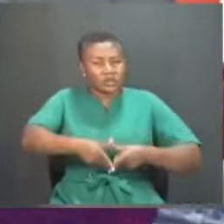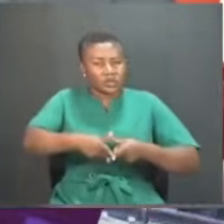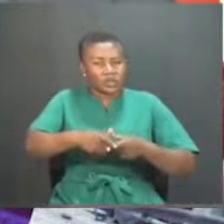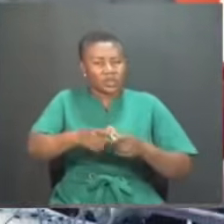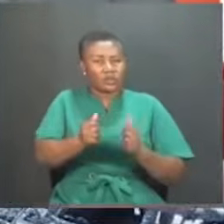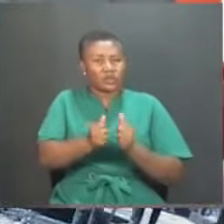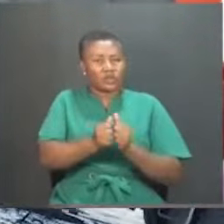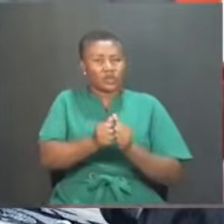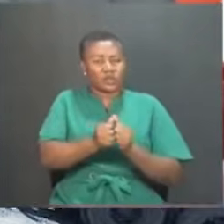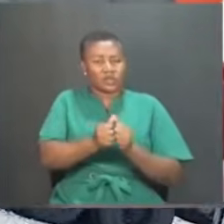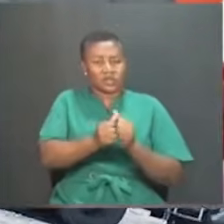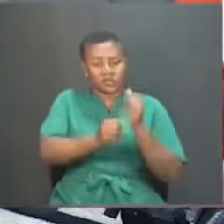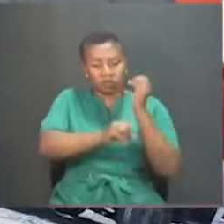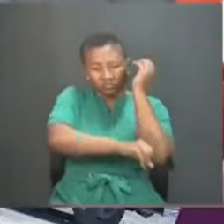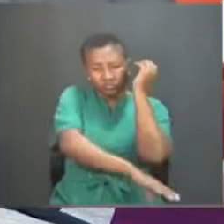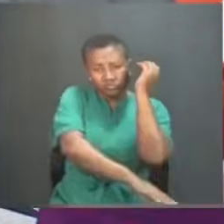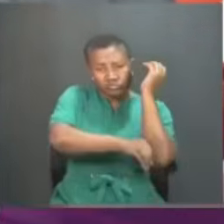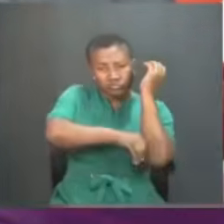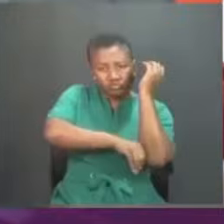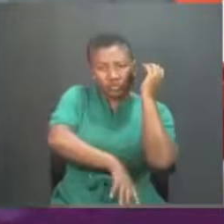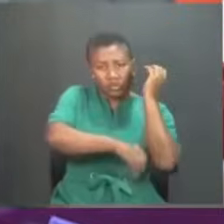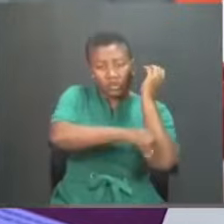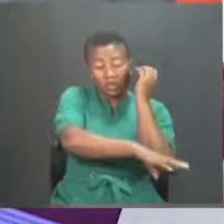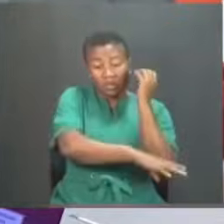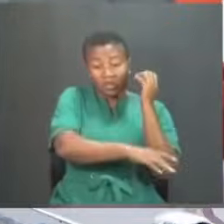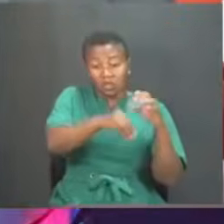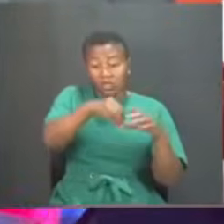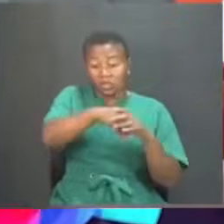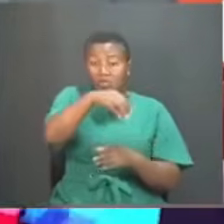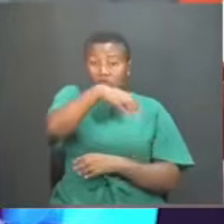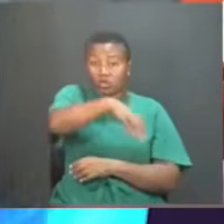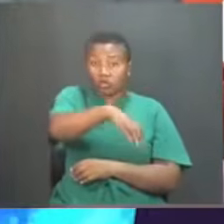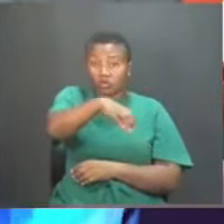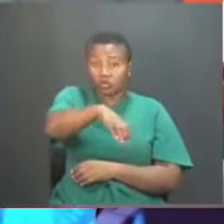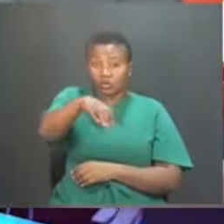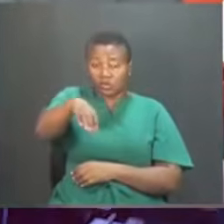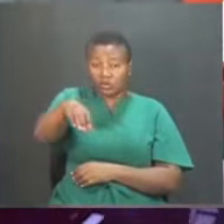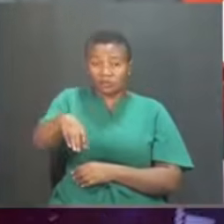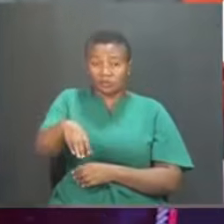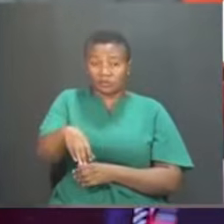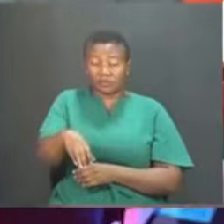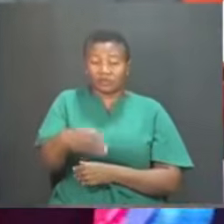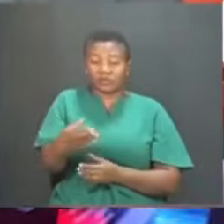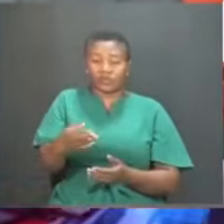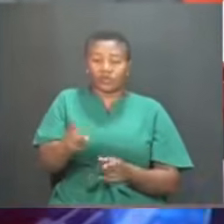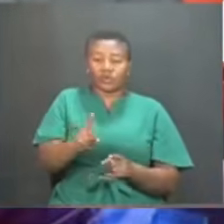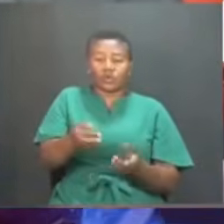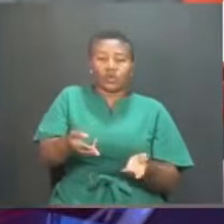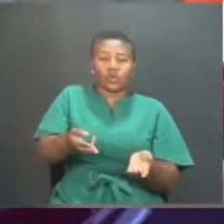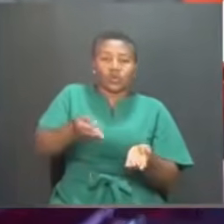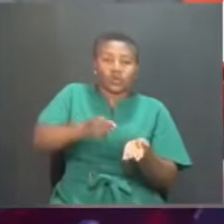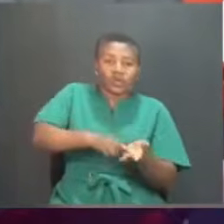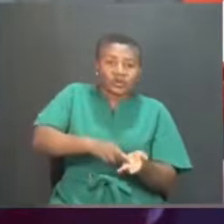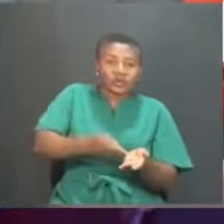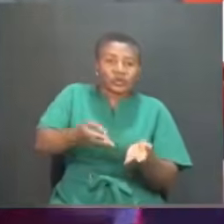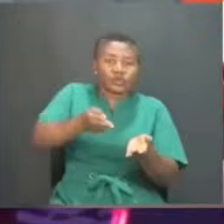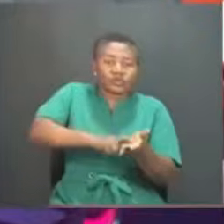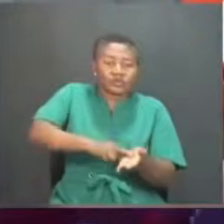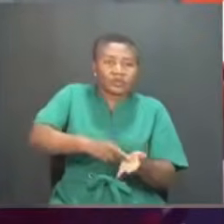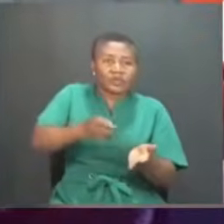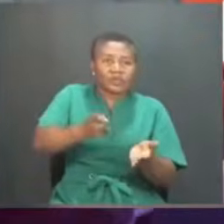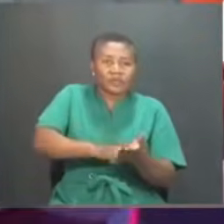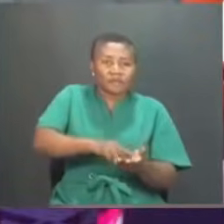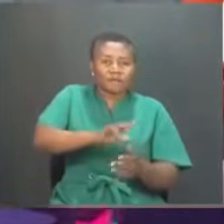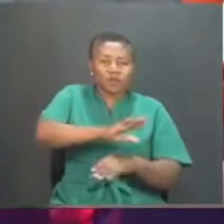grassroots, all the way to the constituencies. Mr. Speaker, this business of registration, all anew, all the time, should